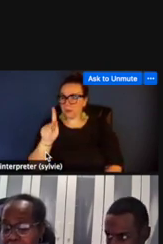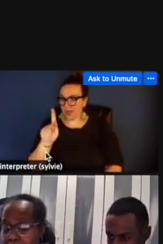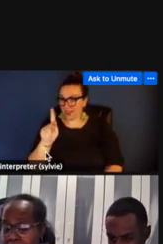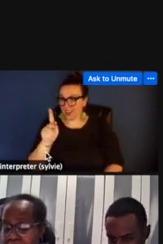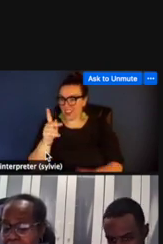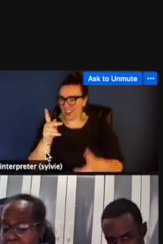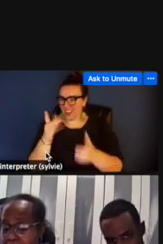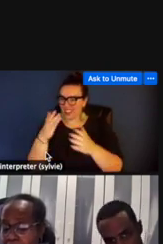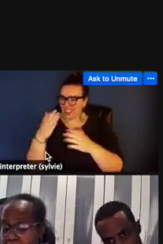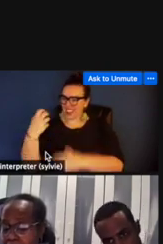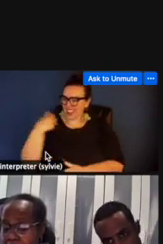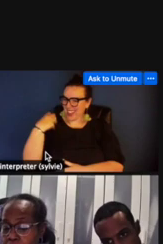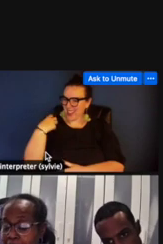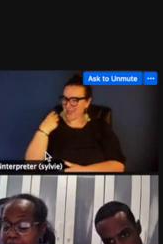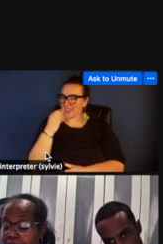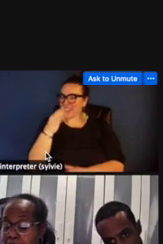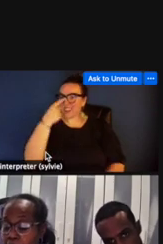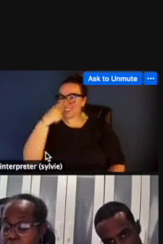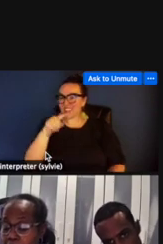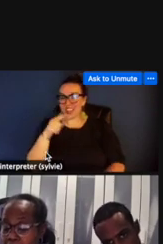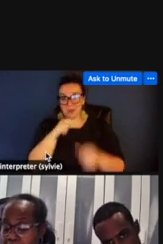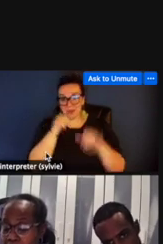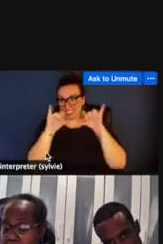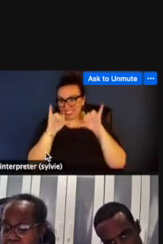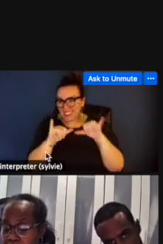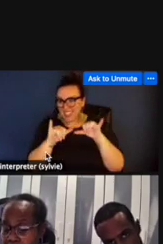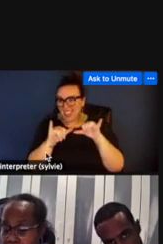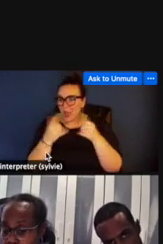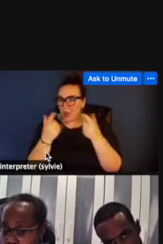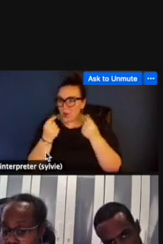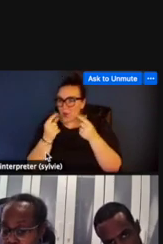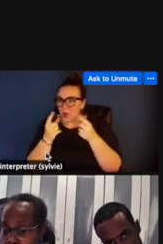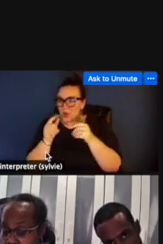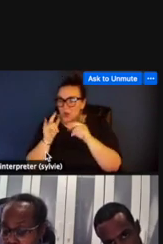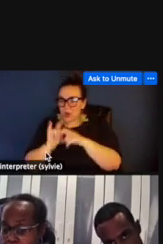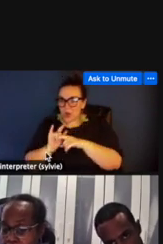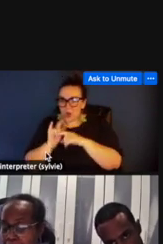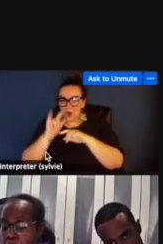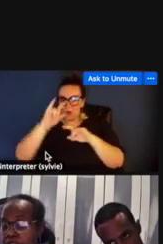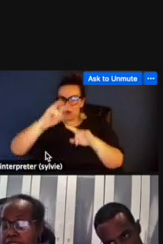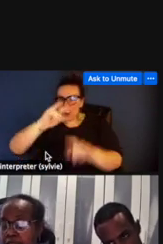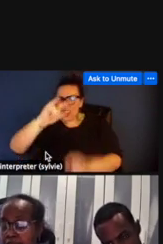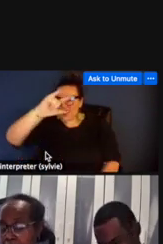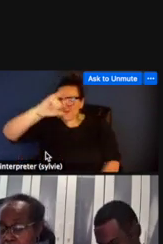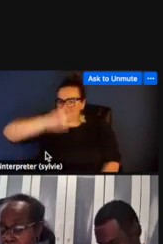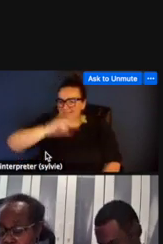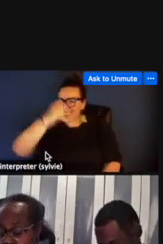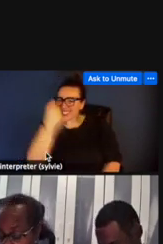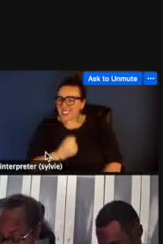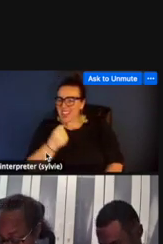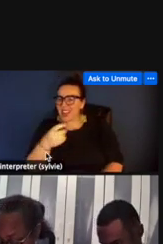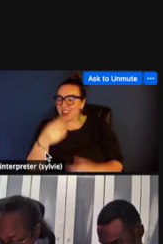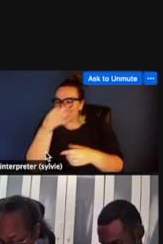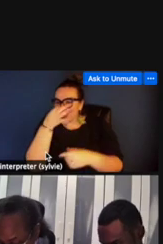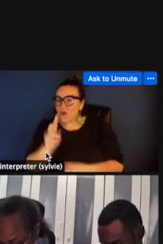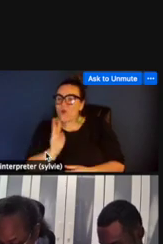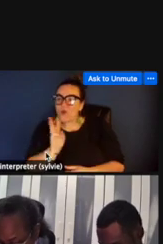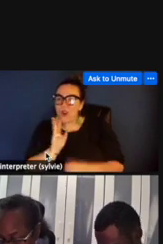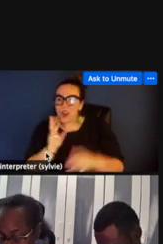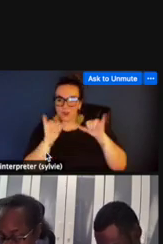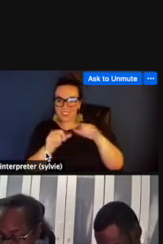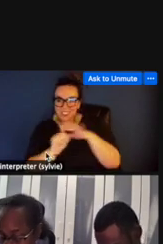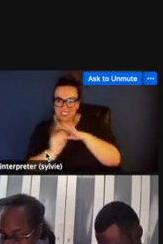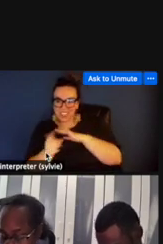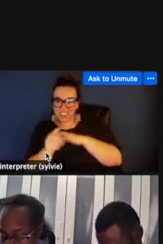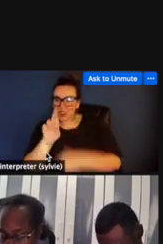didn't stay in Bangkok. We had to take a plane going south near the water, and we stayed at a retreat